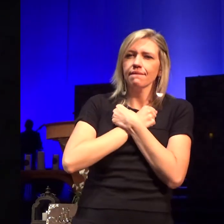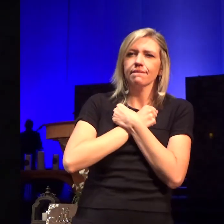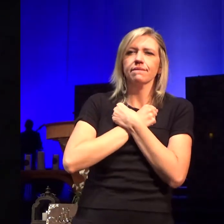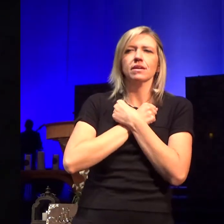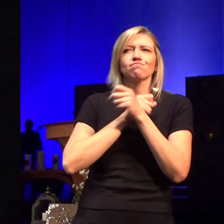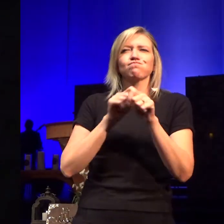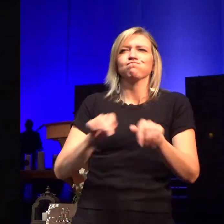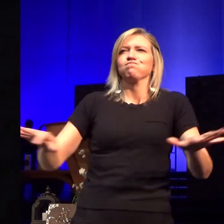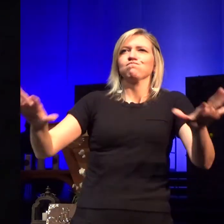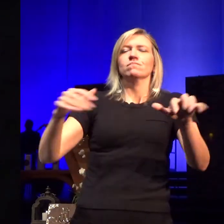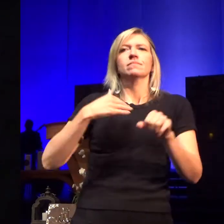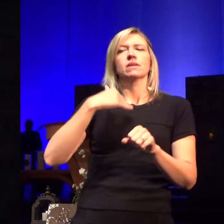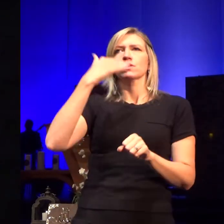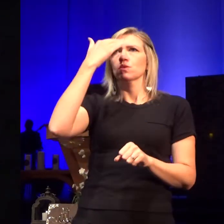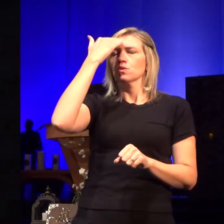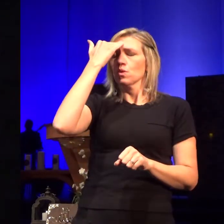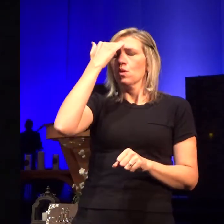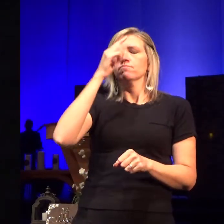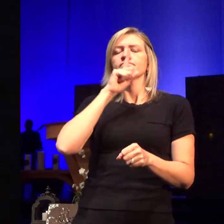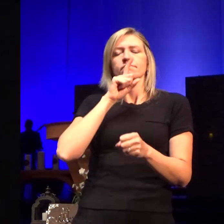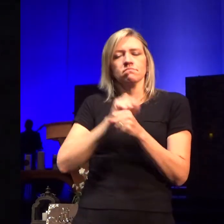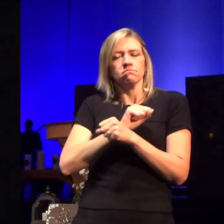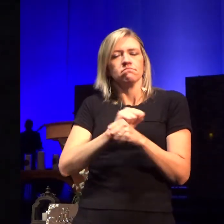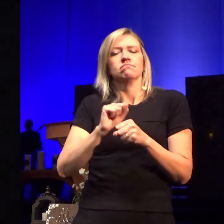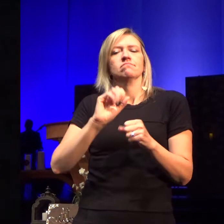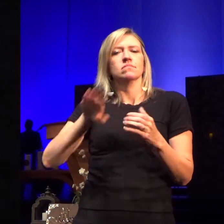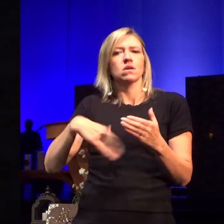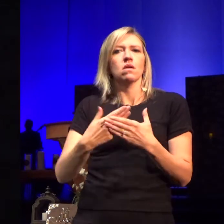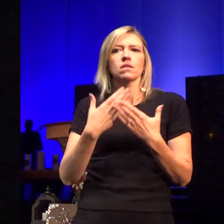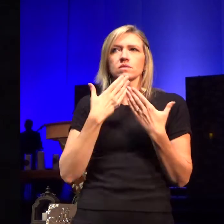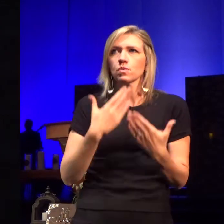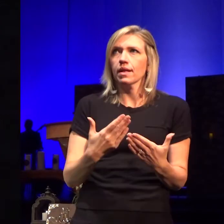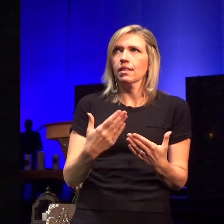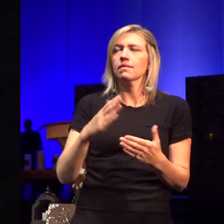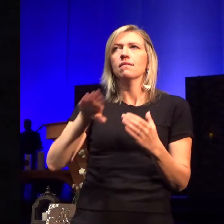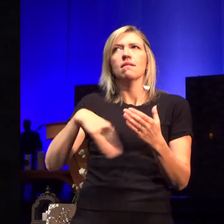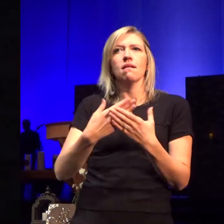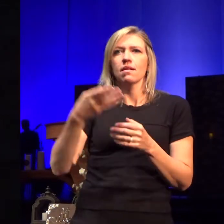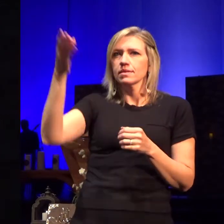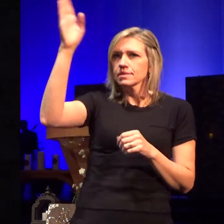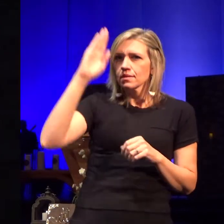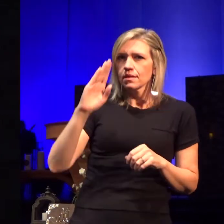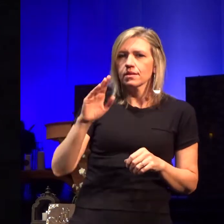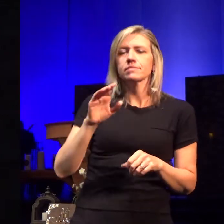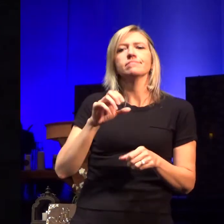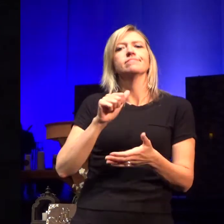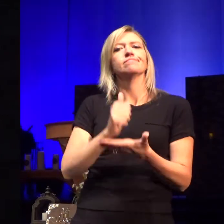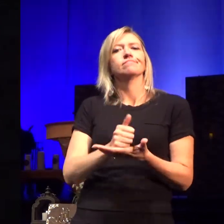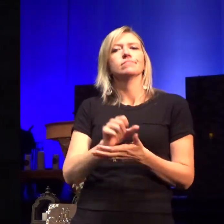I absolutely know that all is well, because all is God, and so it is.